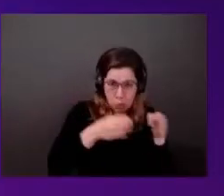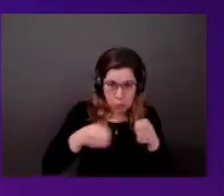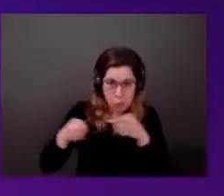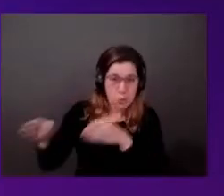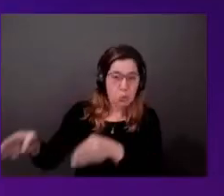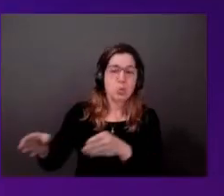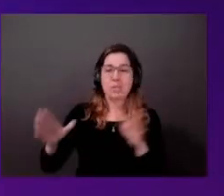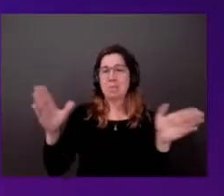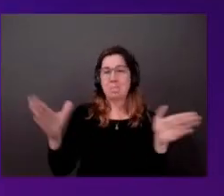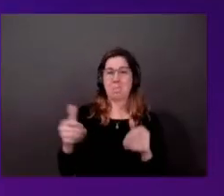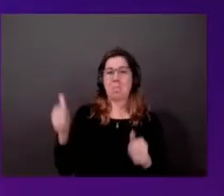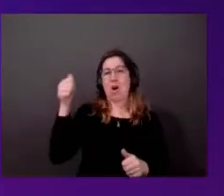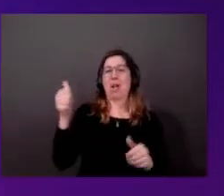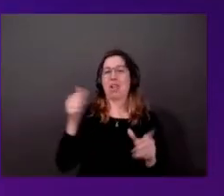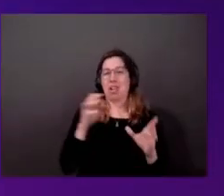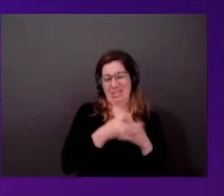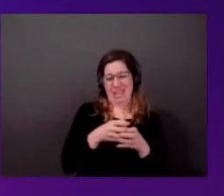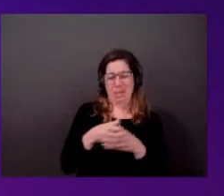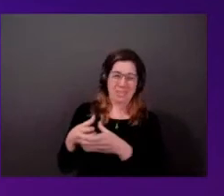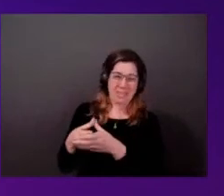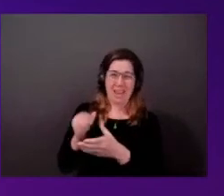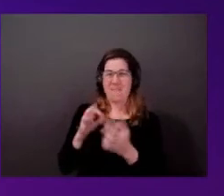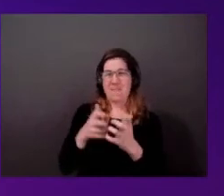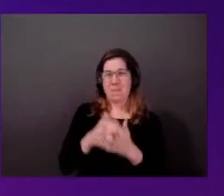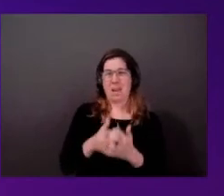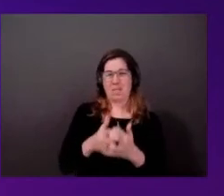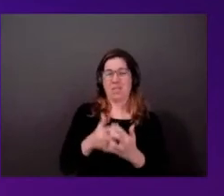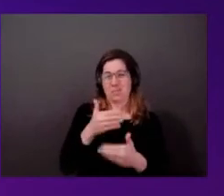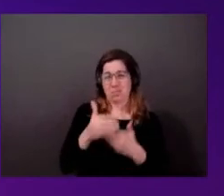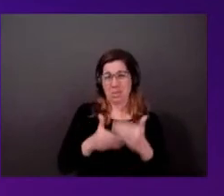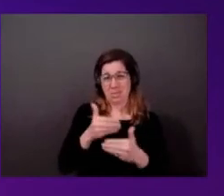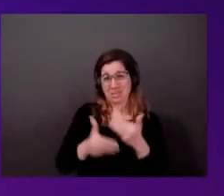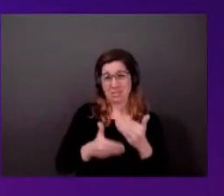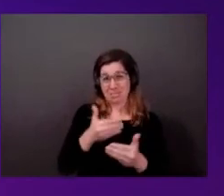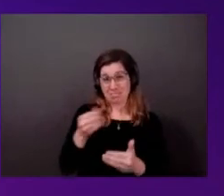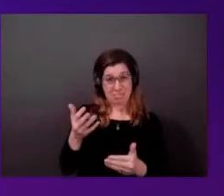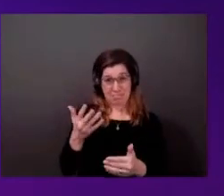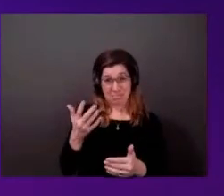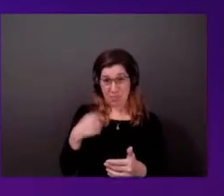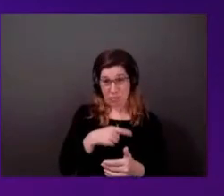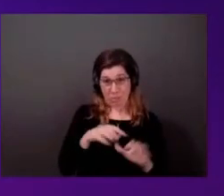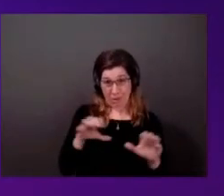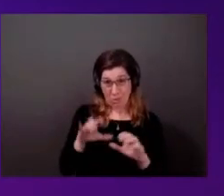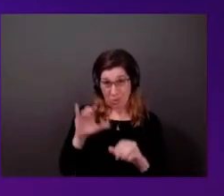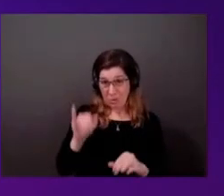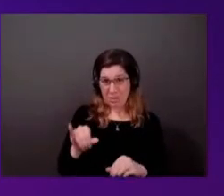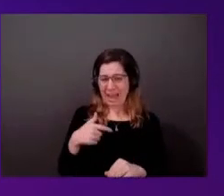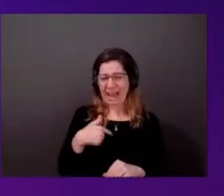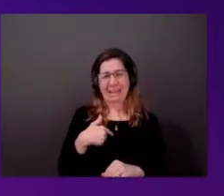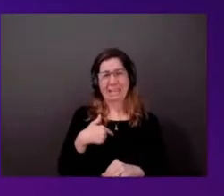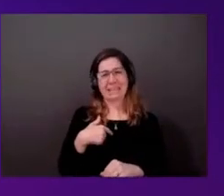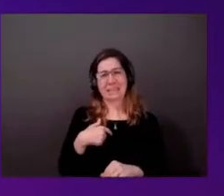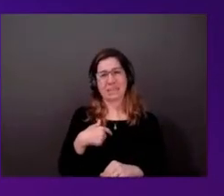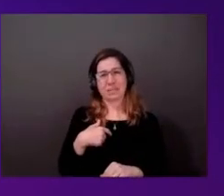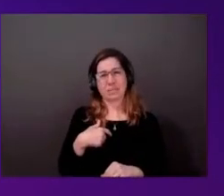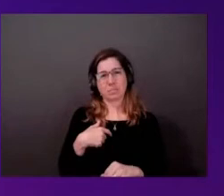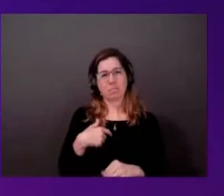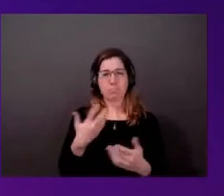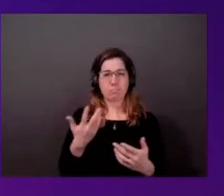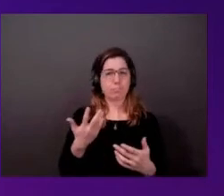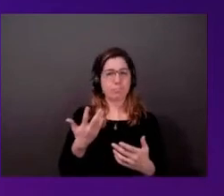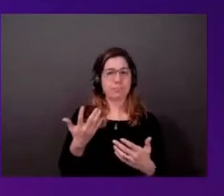of the manufacturing process. And by doing this, we really result in better